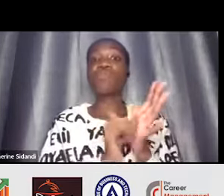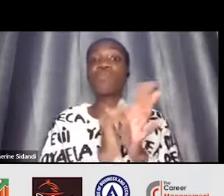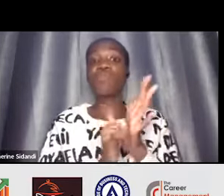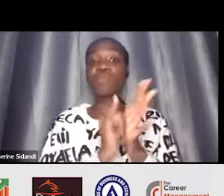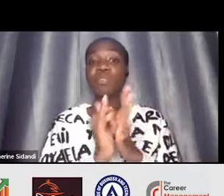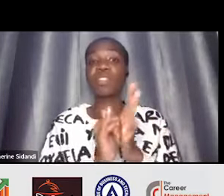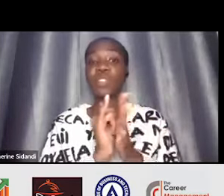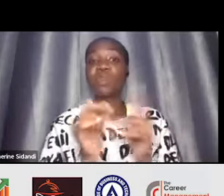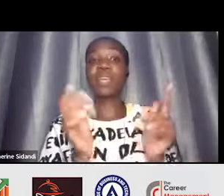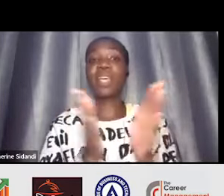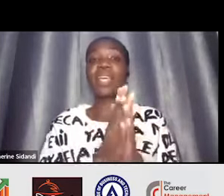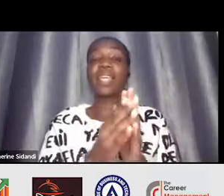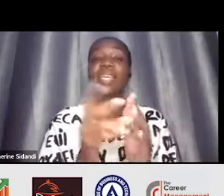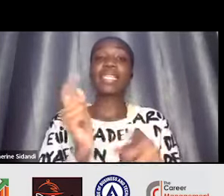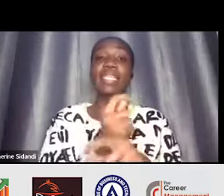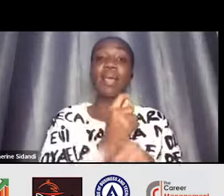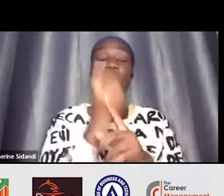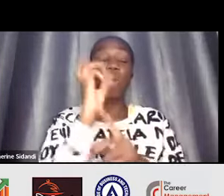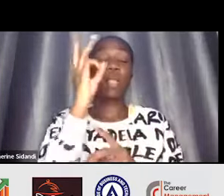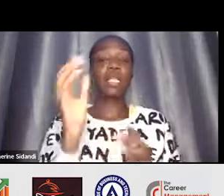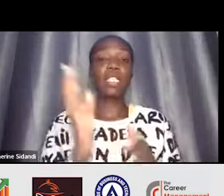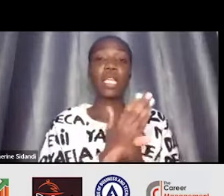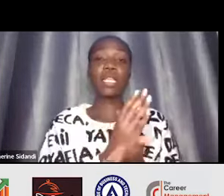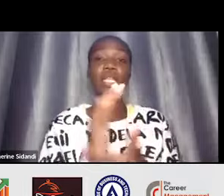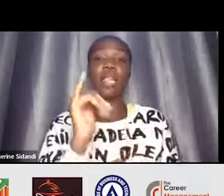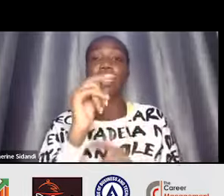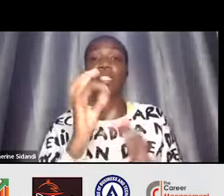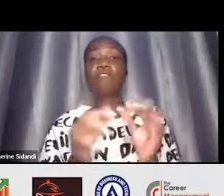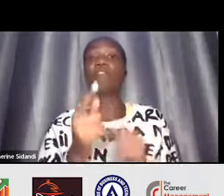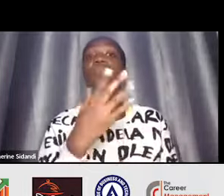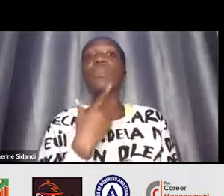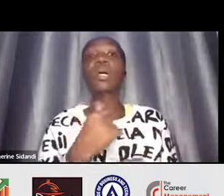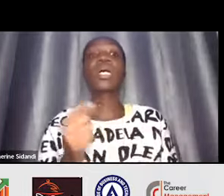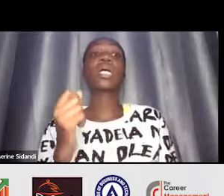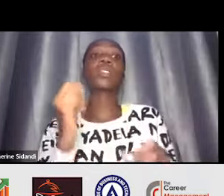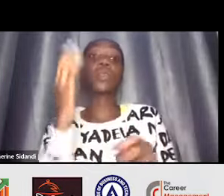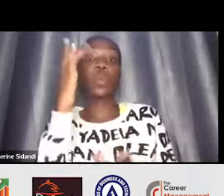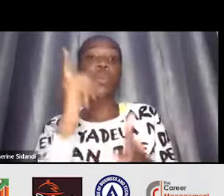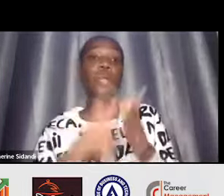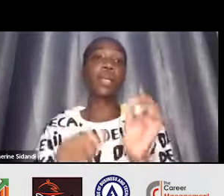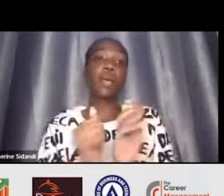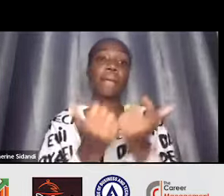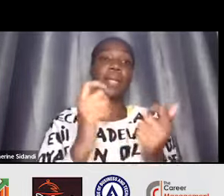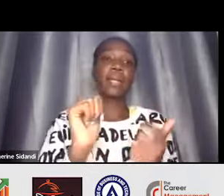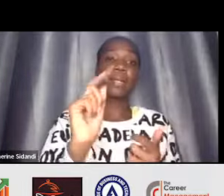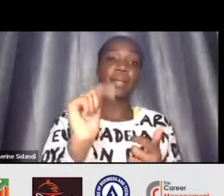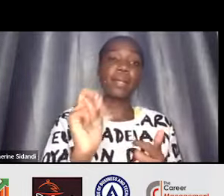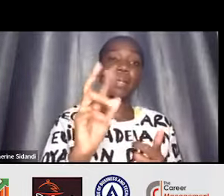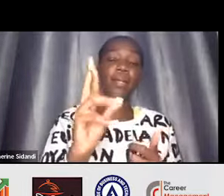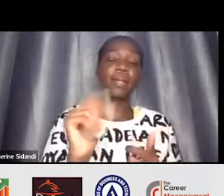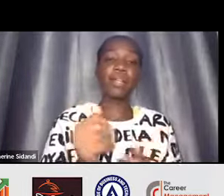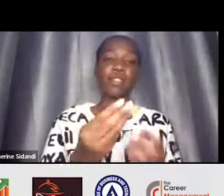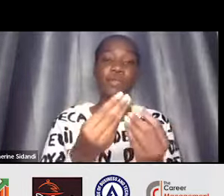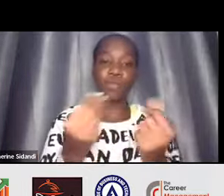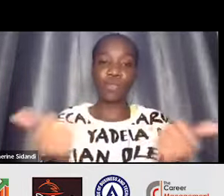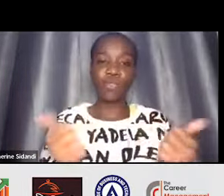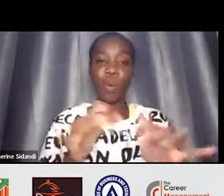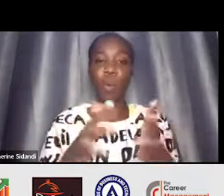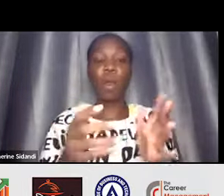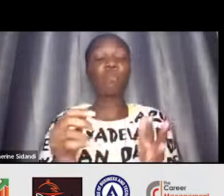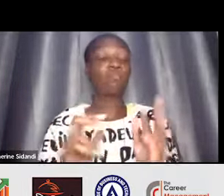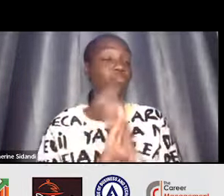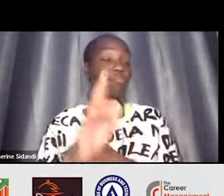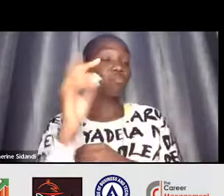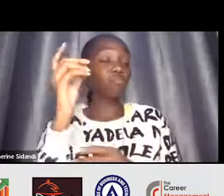will be sharing that. If you want to keep up on what's happening at Tatara Solutions or get updated on the next meeting, please join